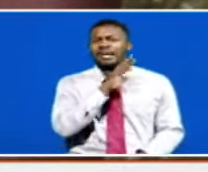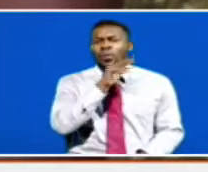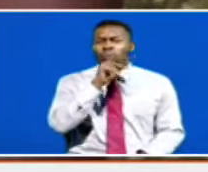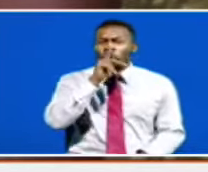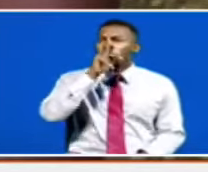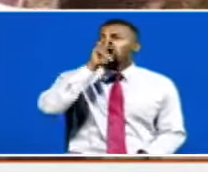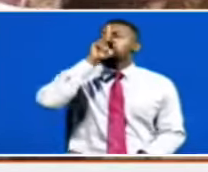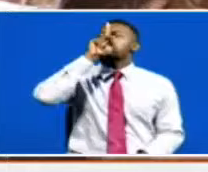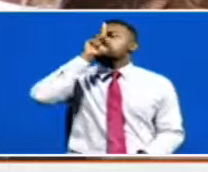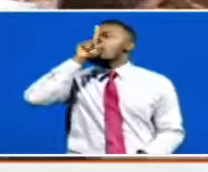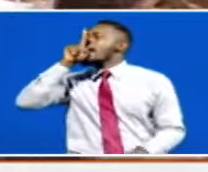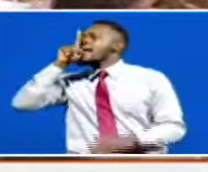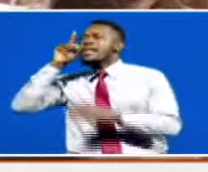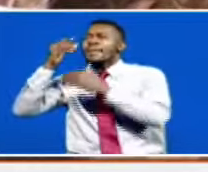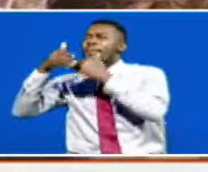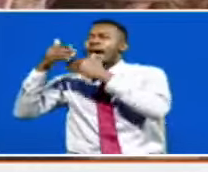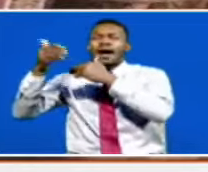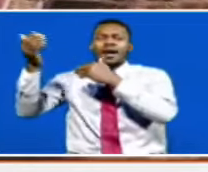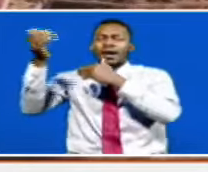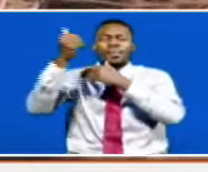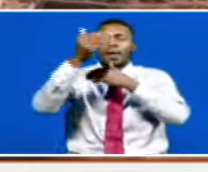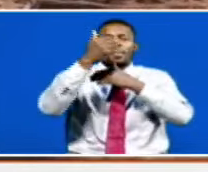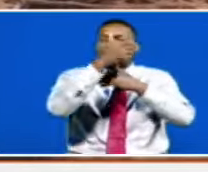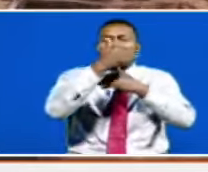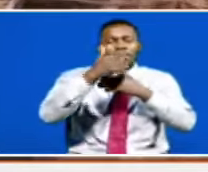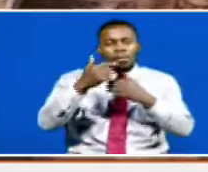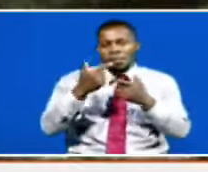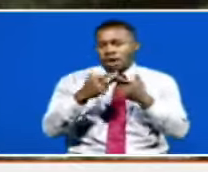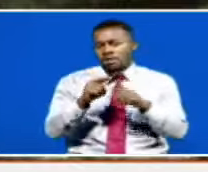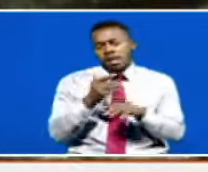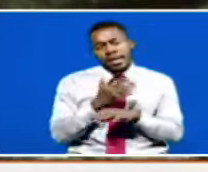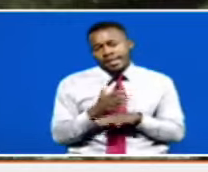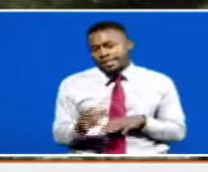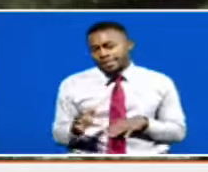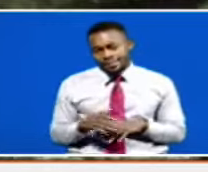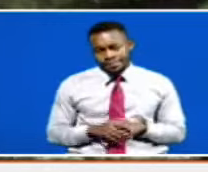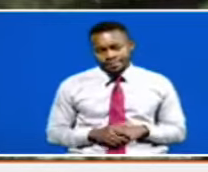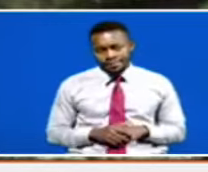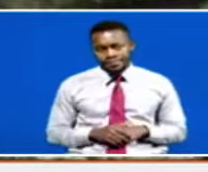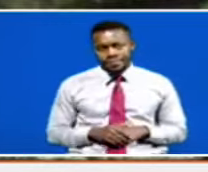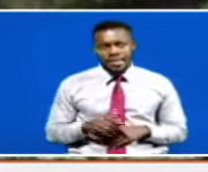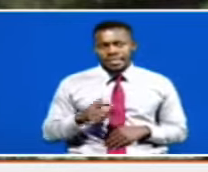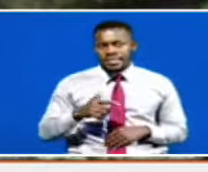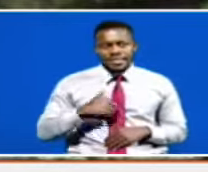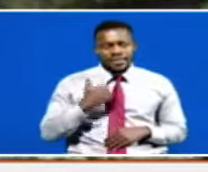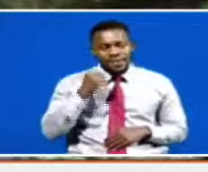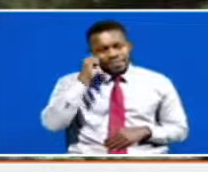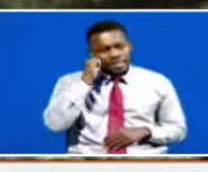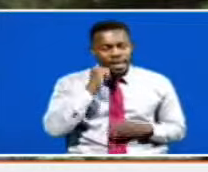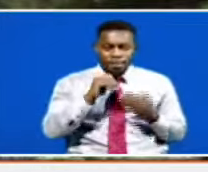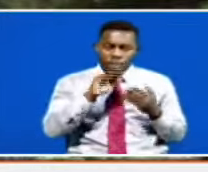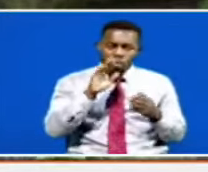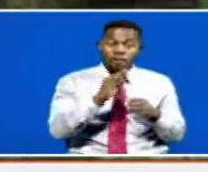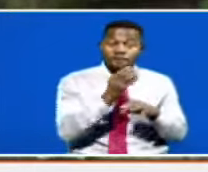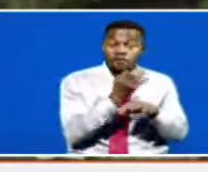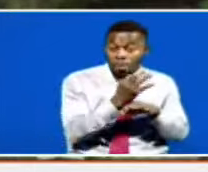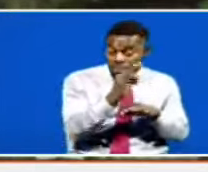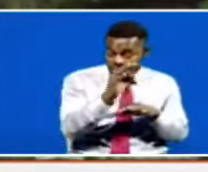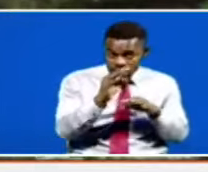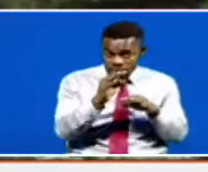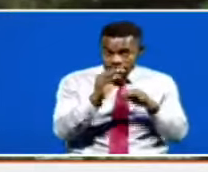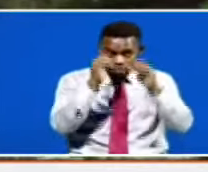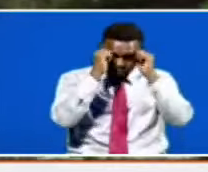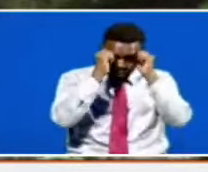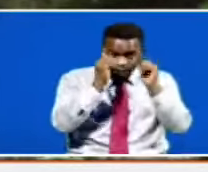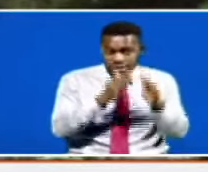neighbors who started the rescue operations but in vain. Tuna huruma kwa kuachwa na mtoto wa shule kwa kidato cha tatu kwa maana mama